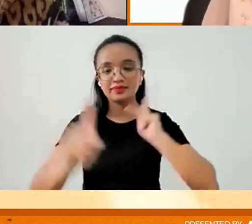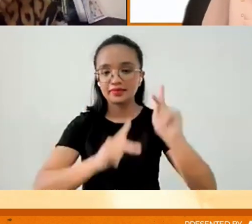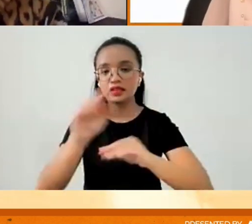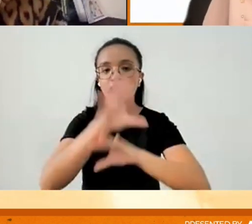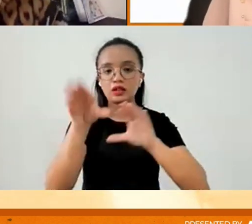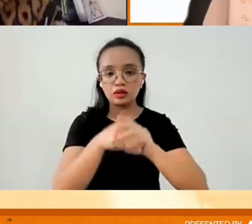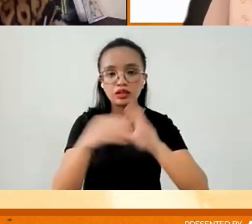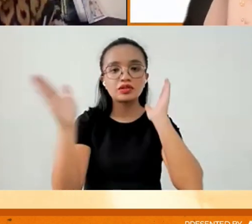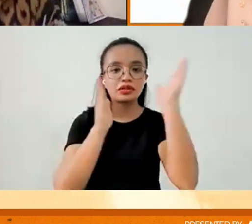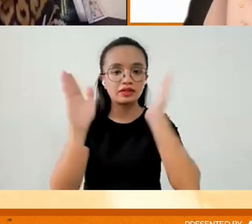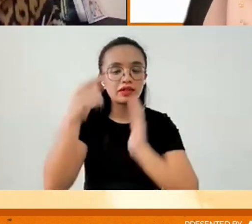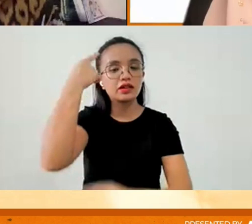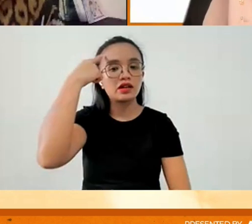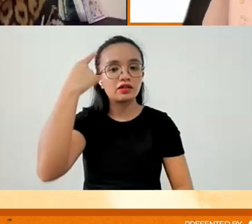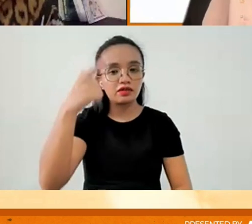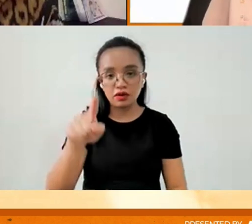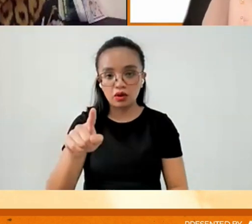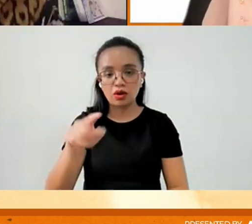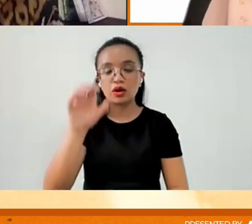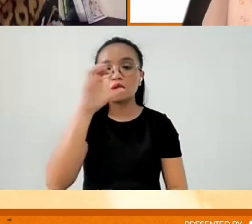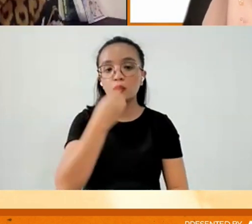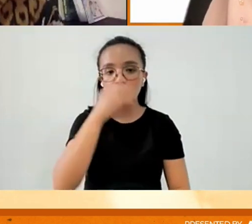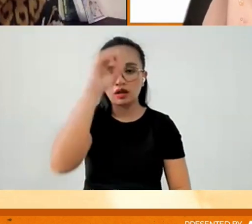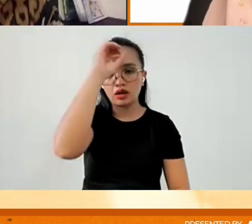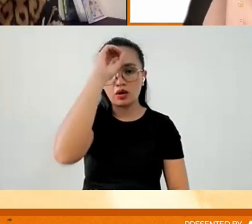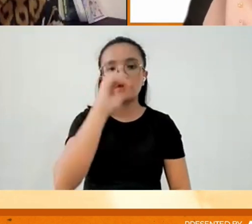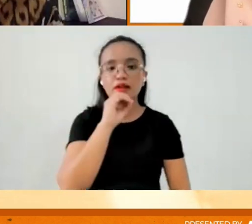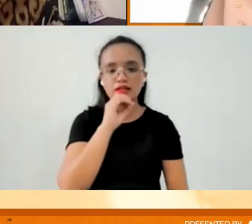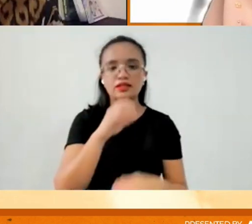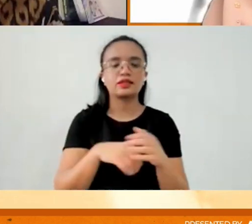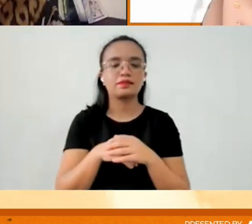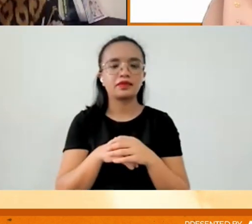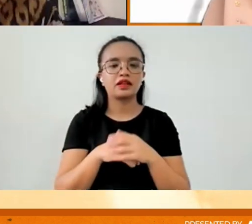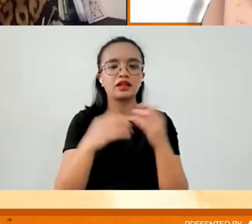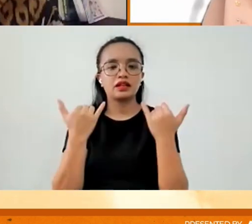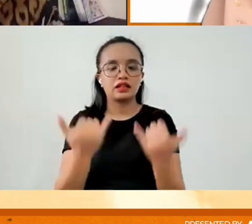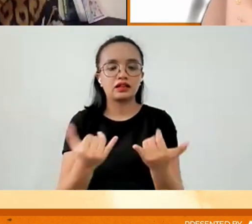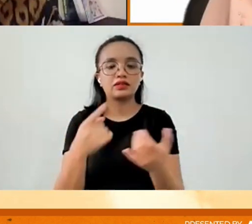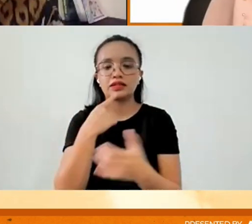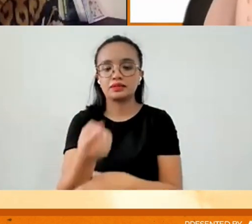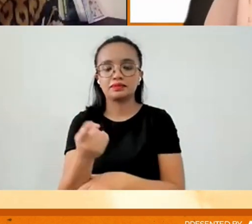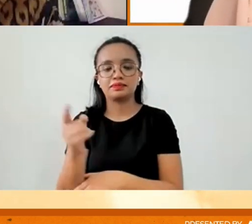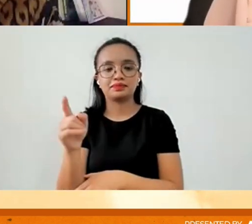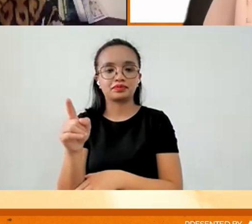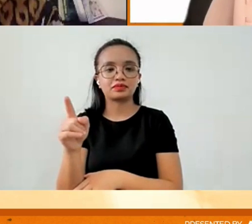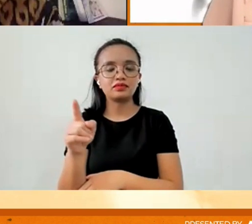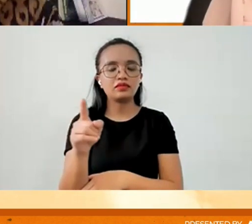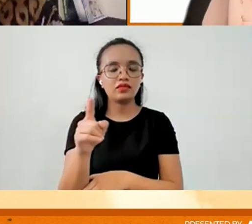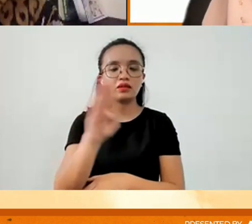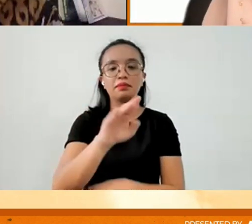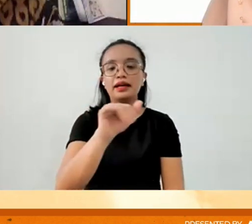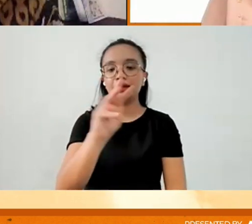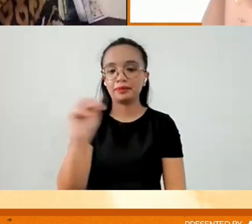services for our orphans. Now, given the autonomy of BARM and the unique governance in the